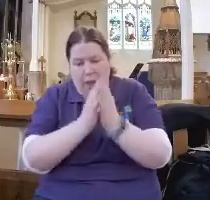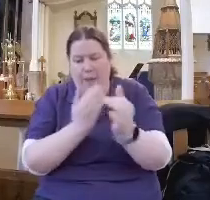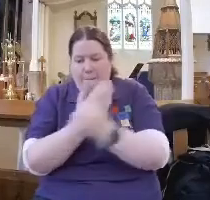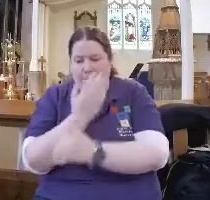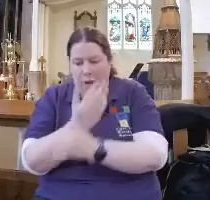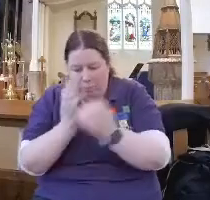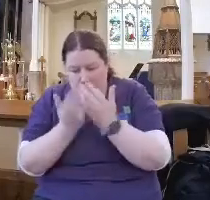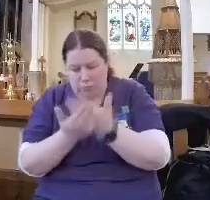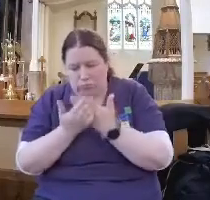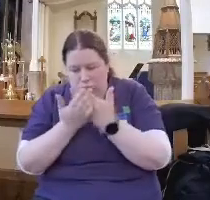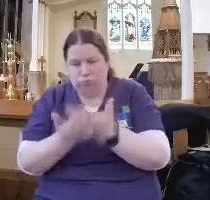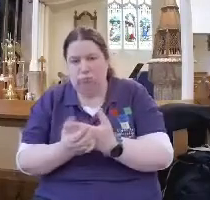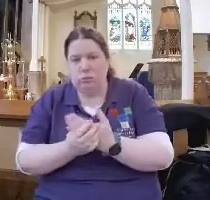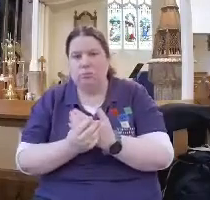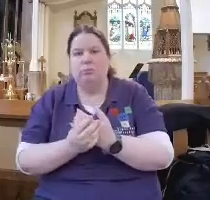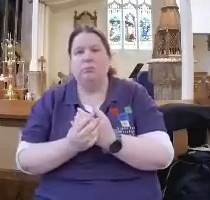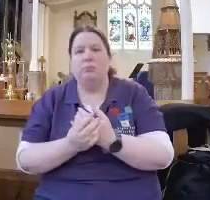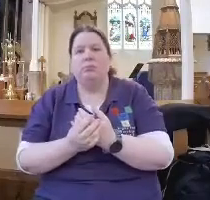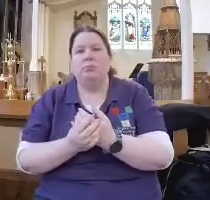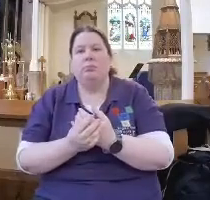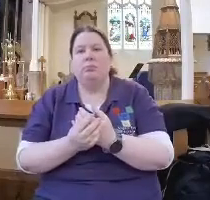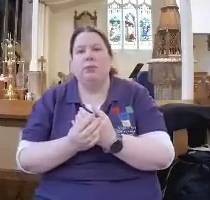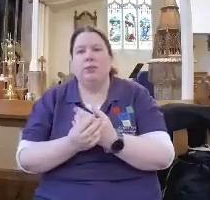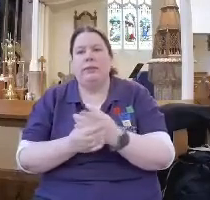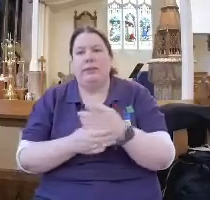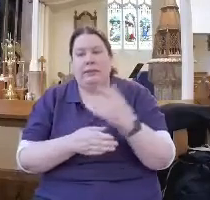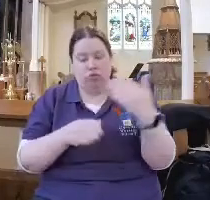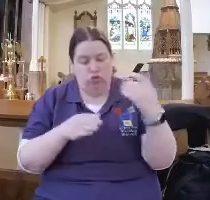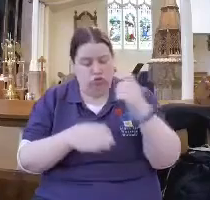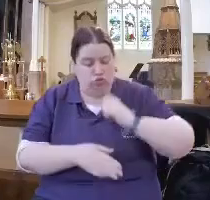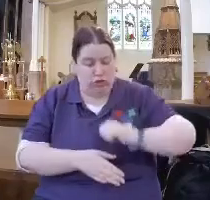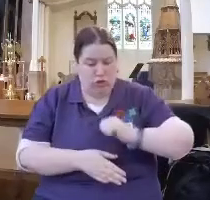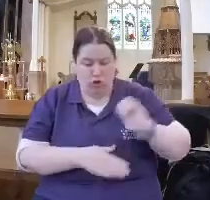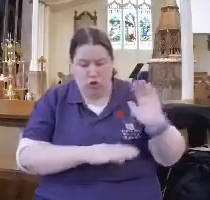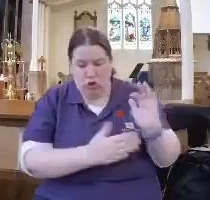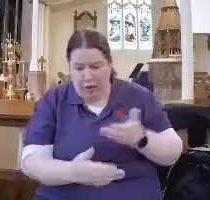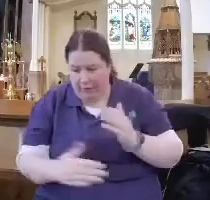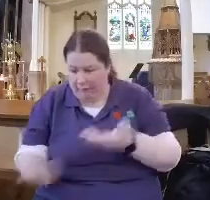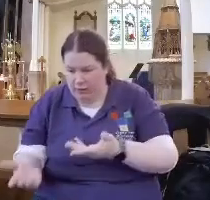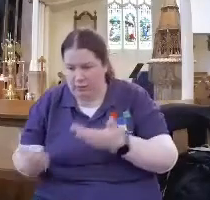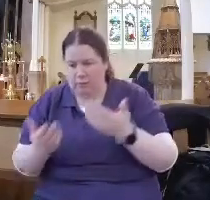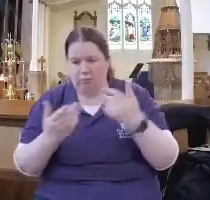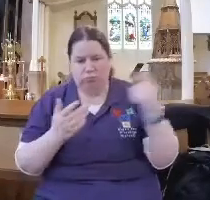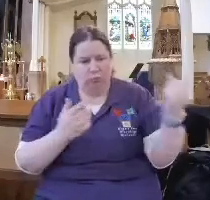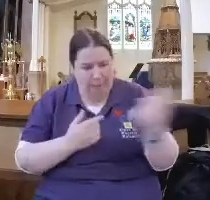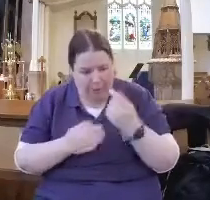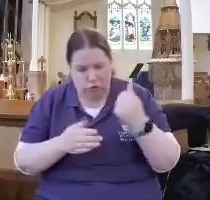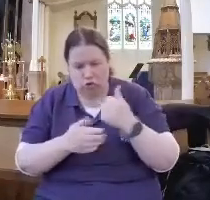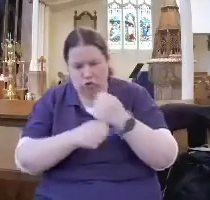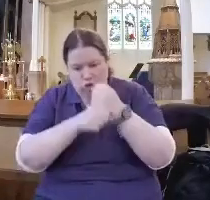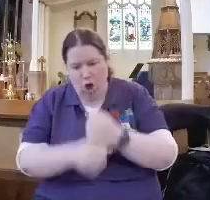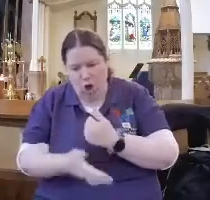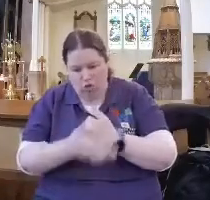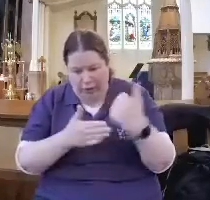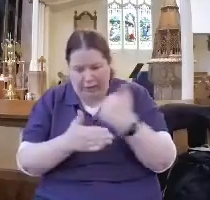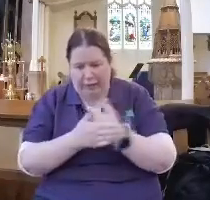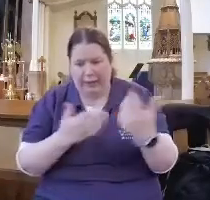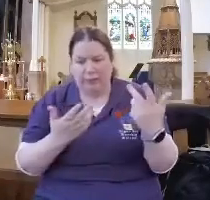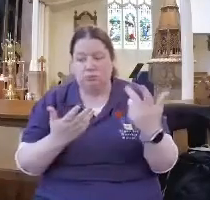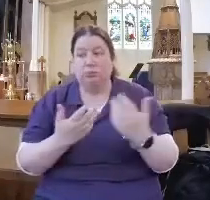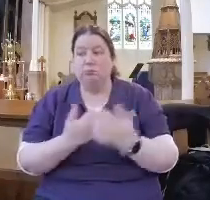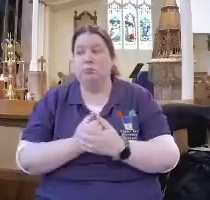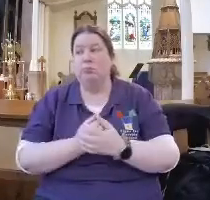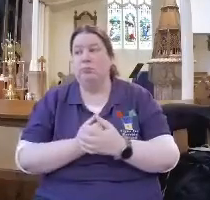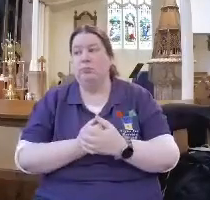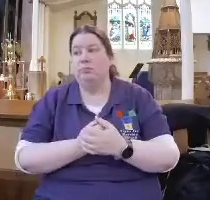Bible study, actual Christian service, coming to church, and so on and so forth? And I think that's not a question